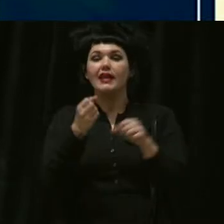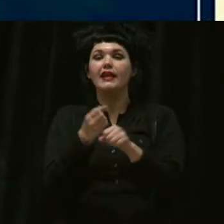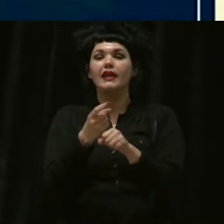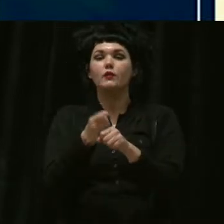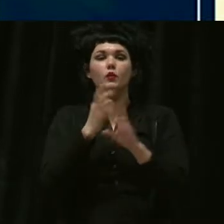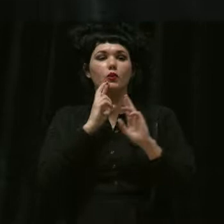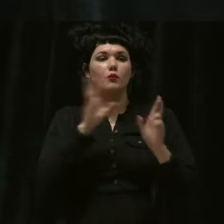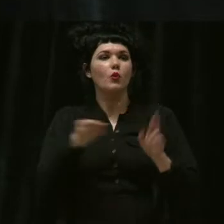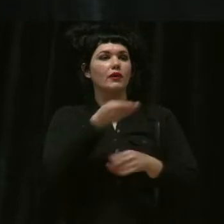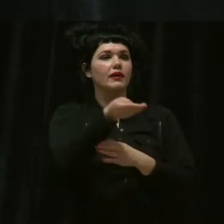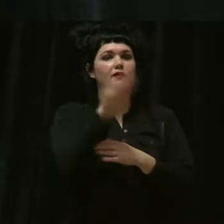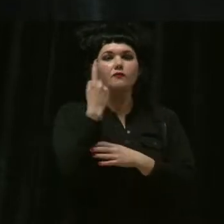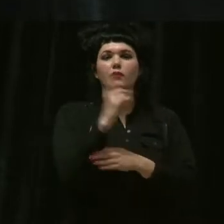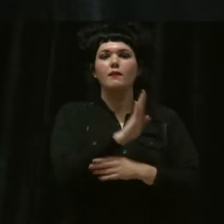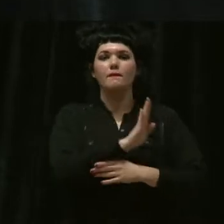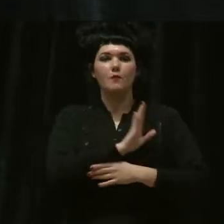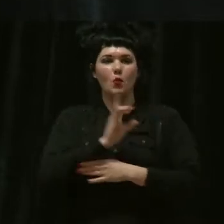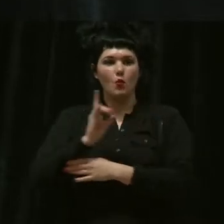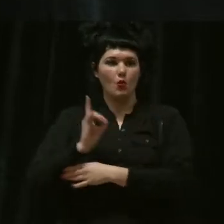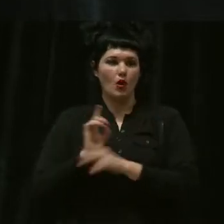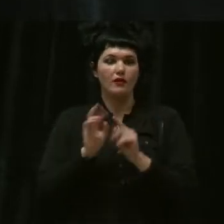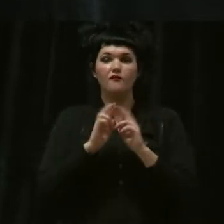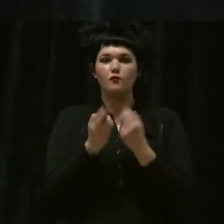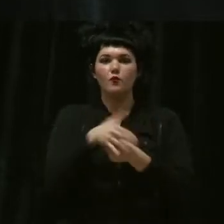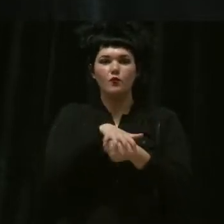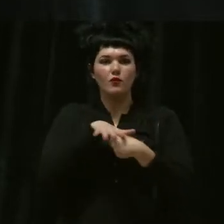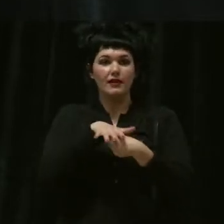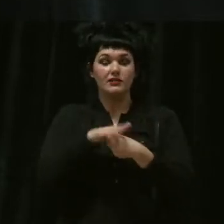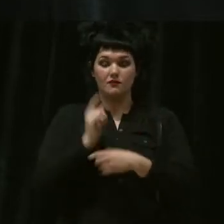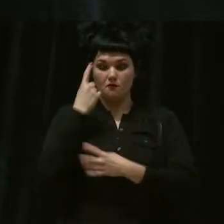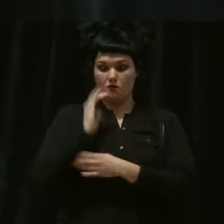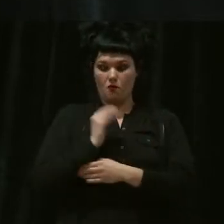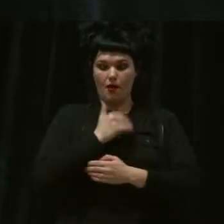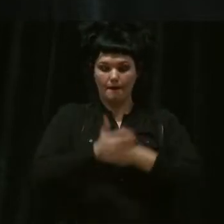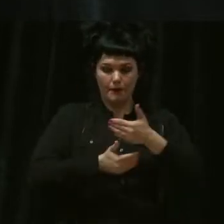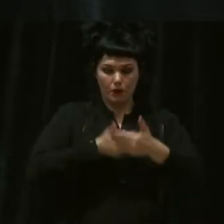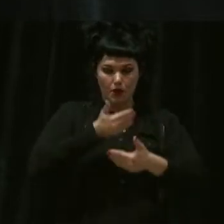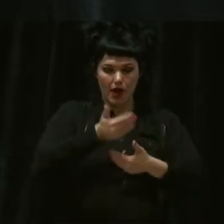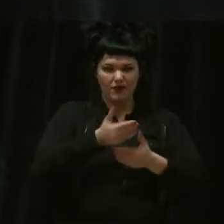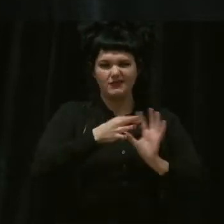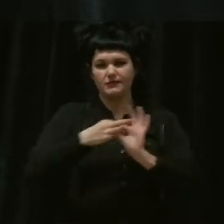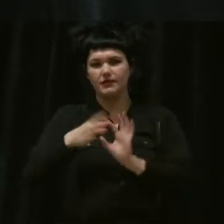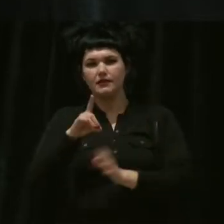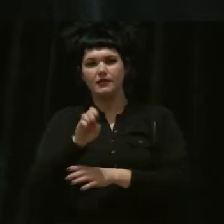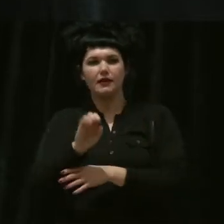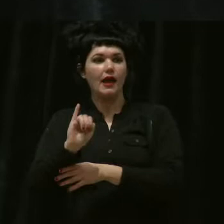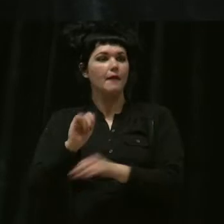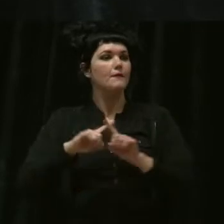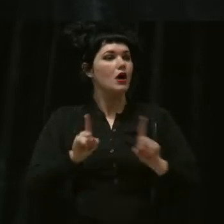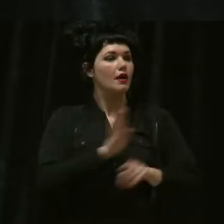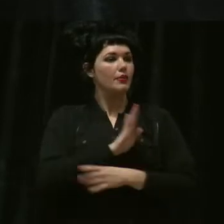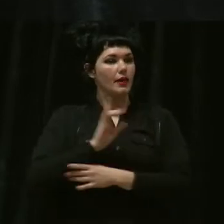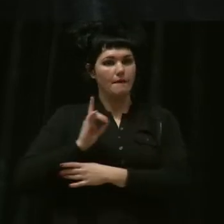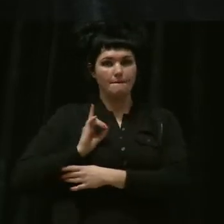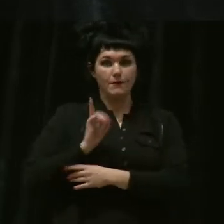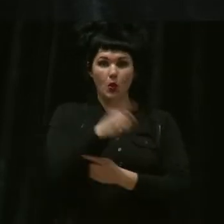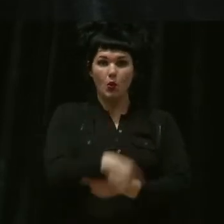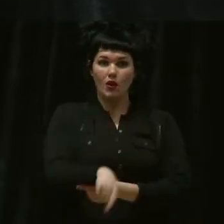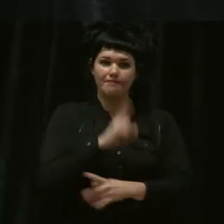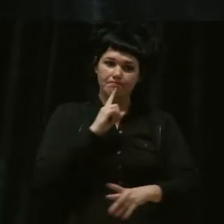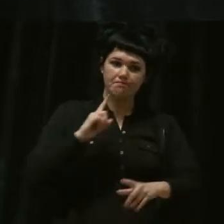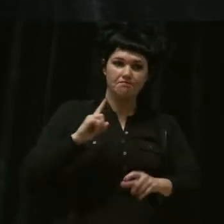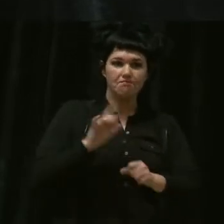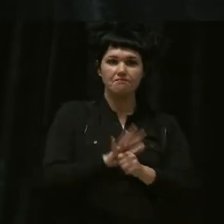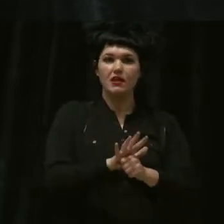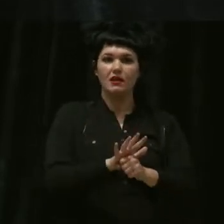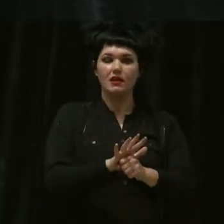of Regents on our progress with respect to DEI, but the board has actually devoted